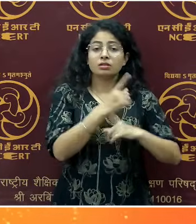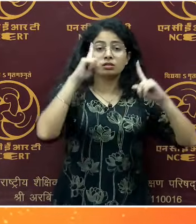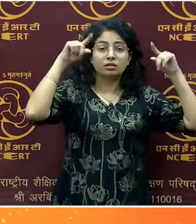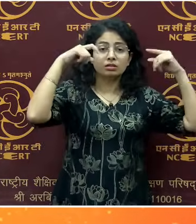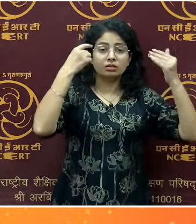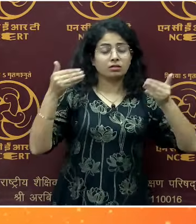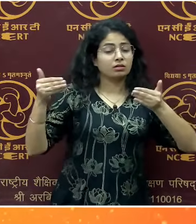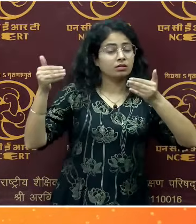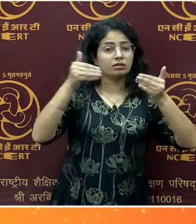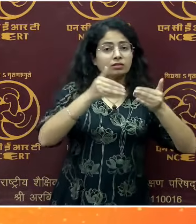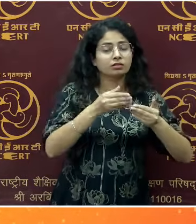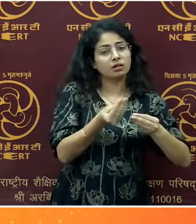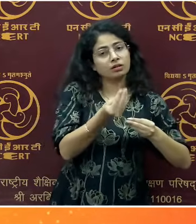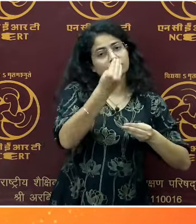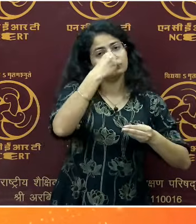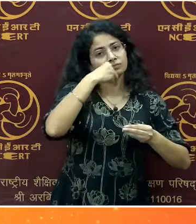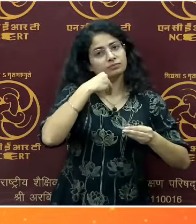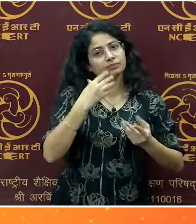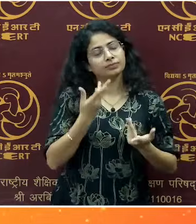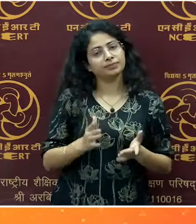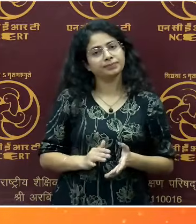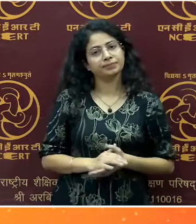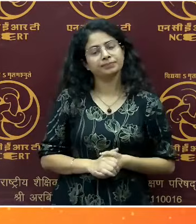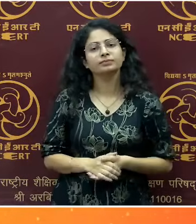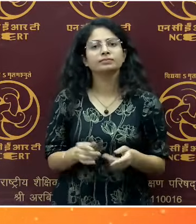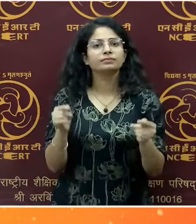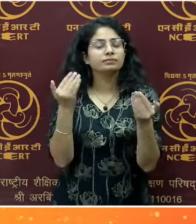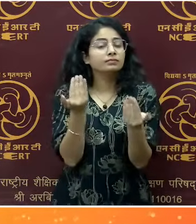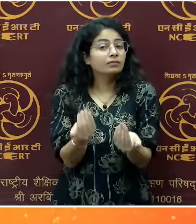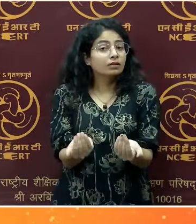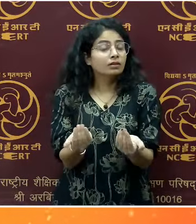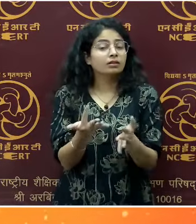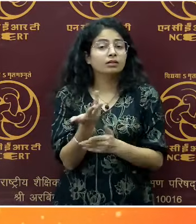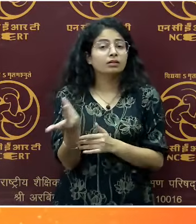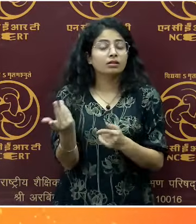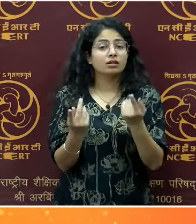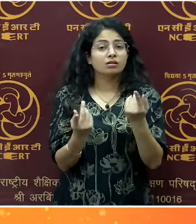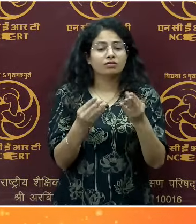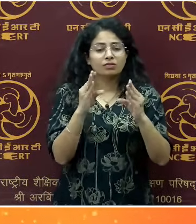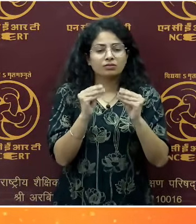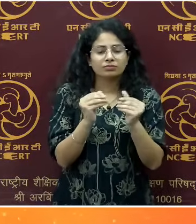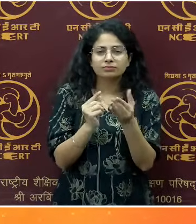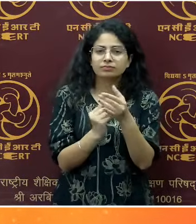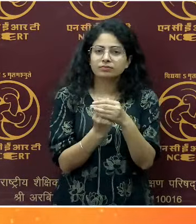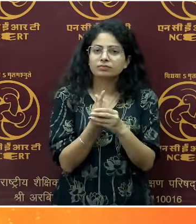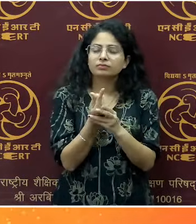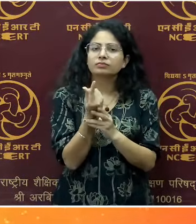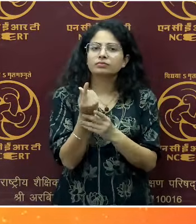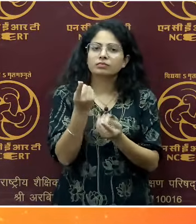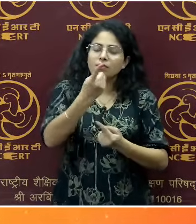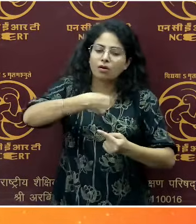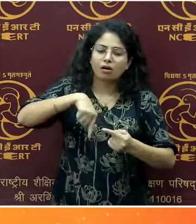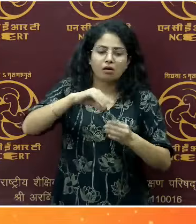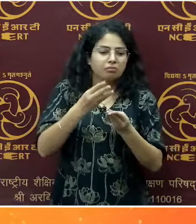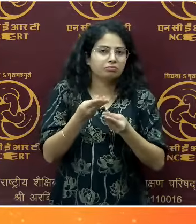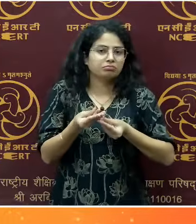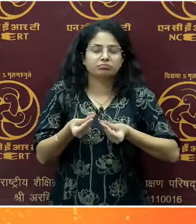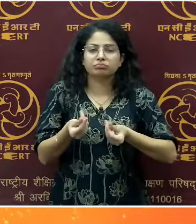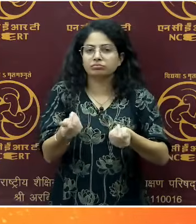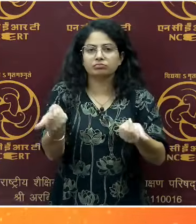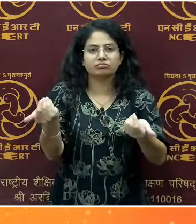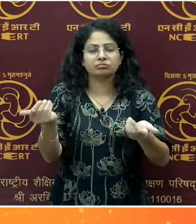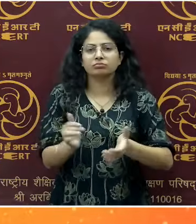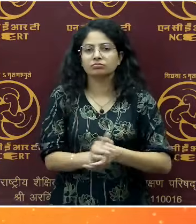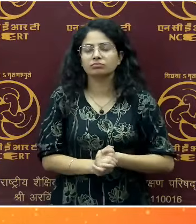would also eat the grass. Now that tender grass was all over in the